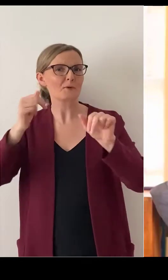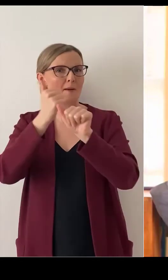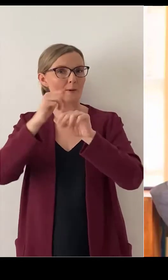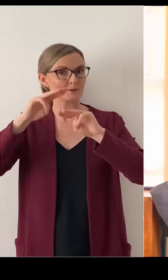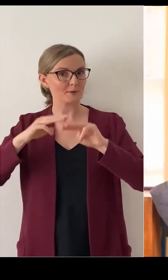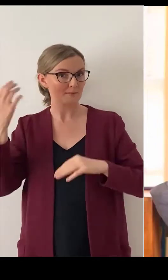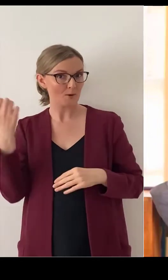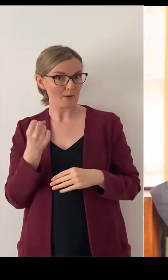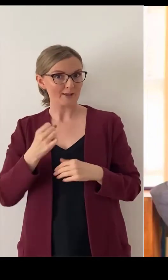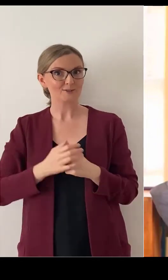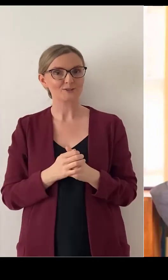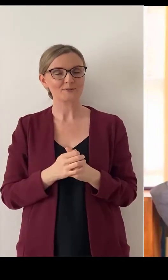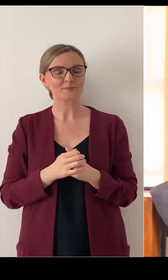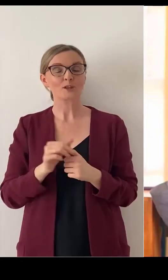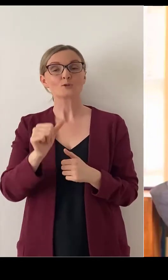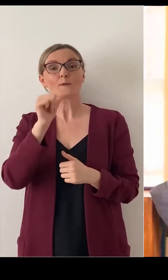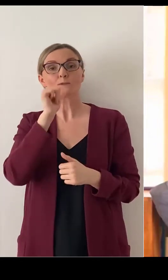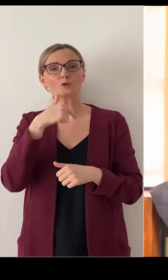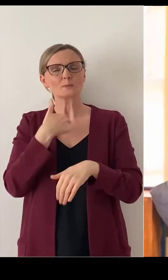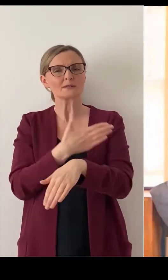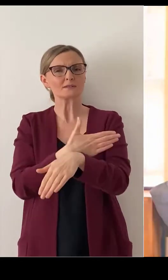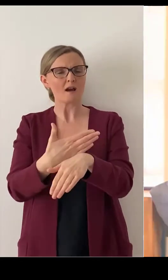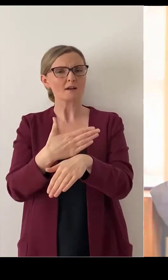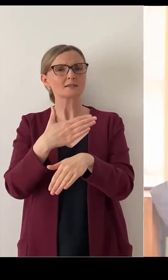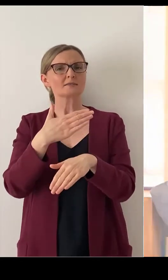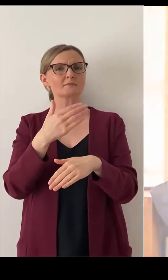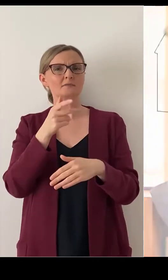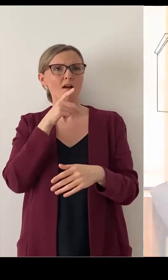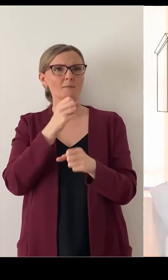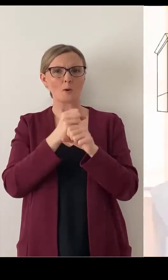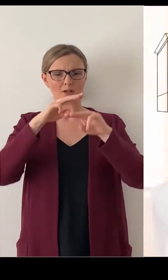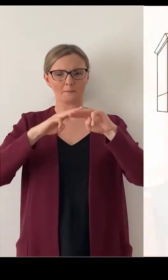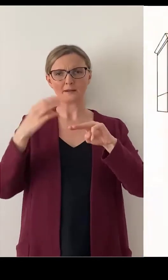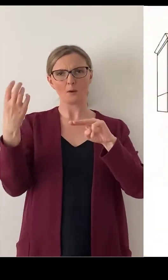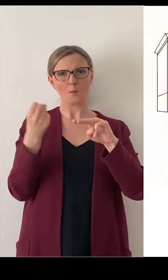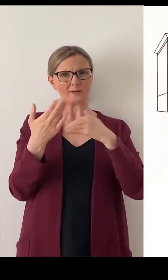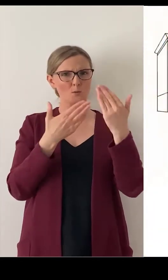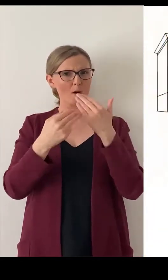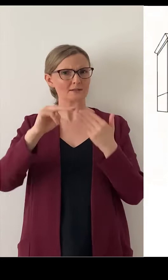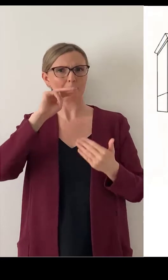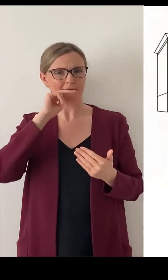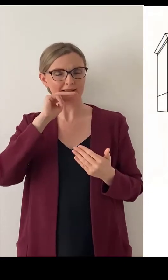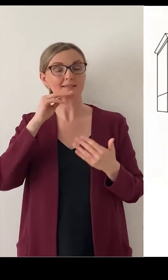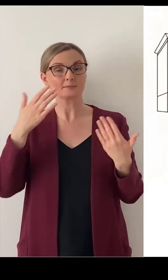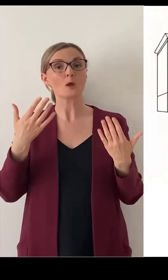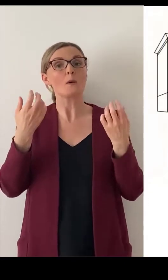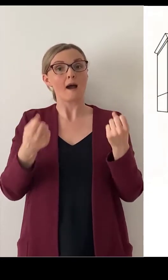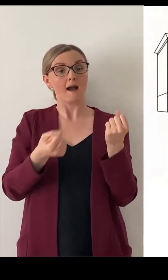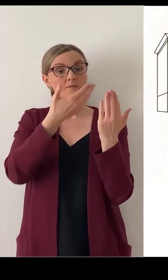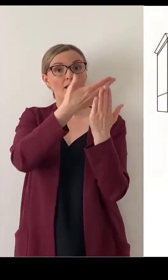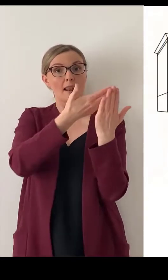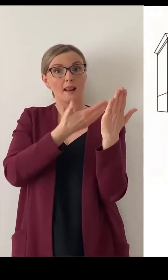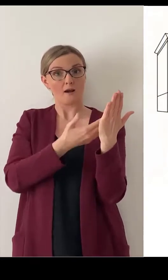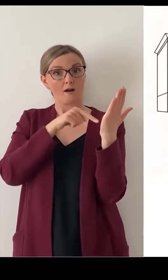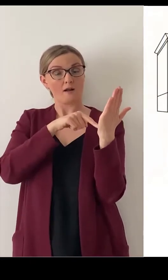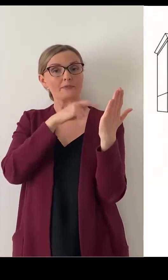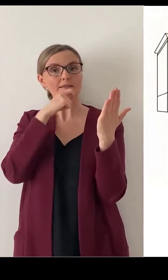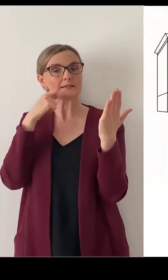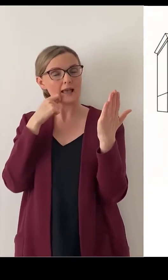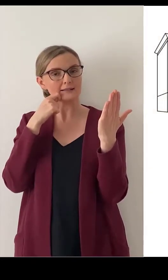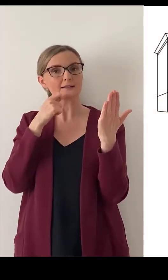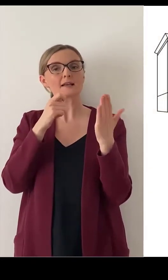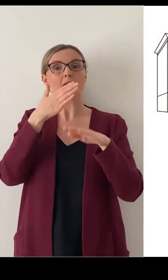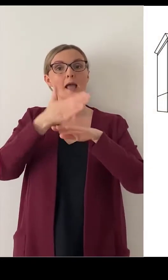with the question of what is a minimum wage? Minimum wage is a piece of legislation that says that no employer